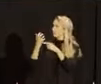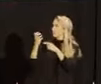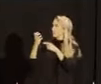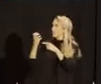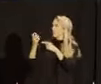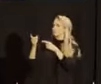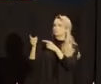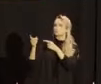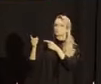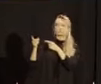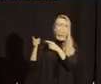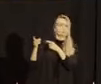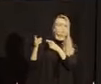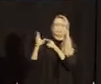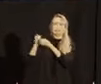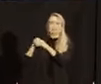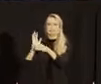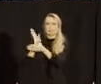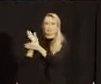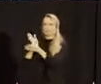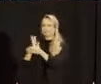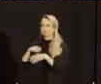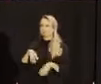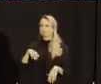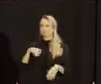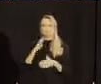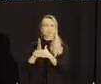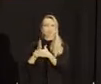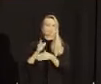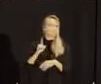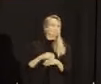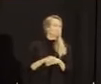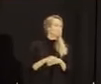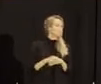time. It's all right with you, panel? I don't think so.